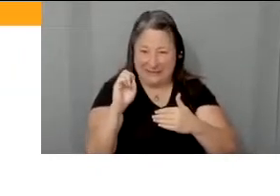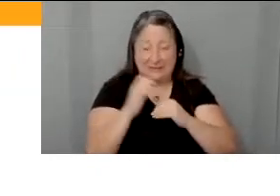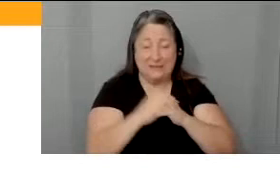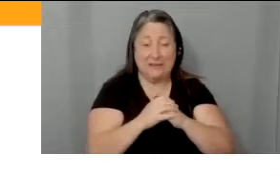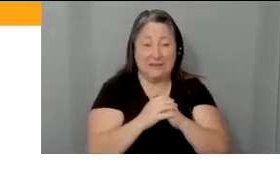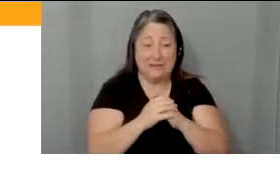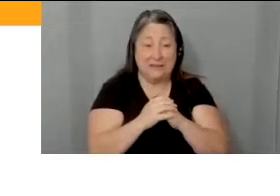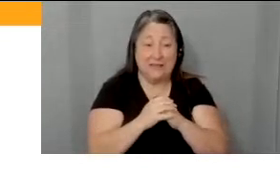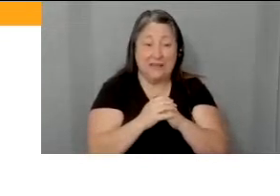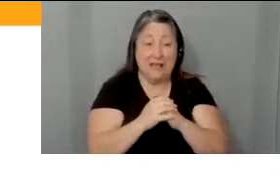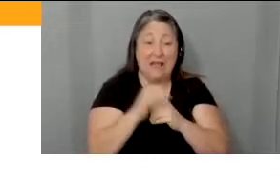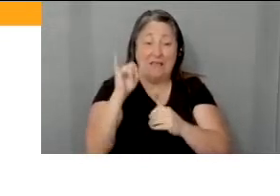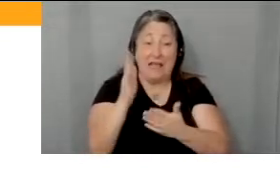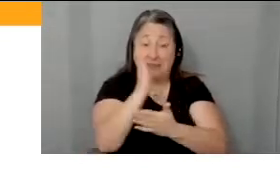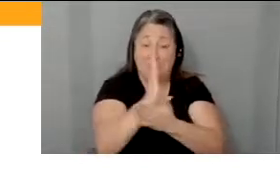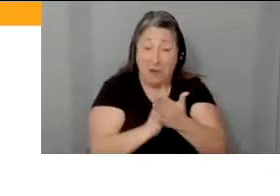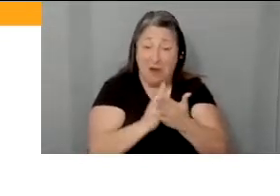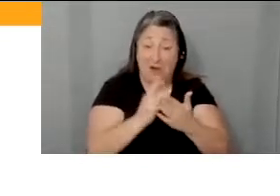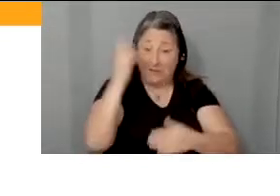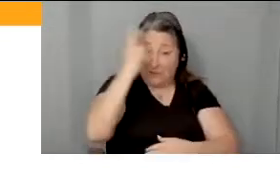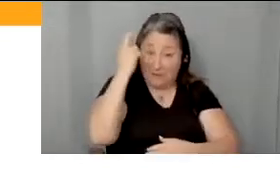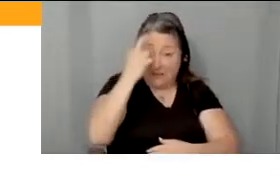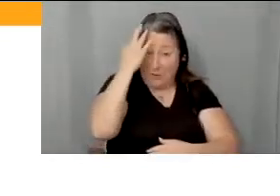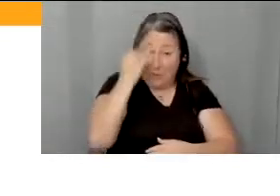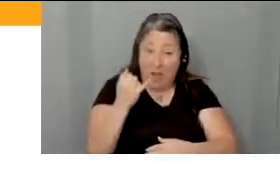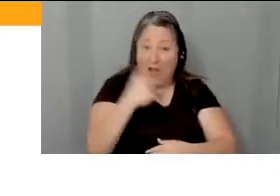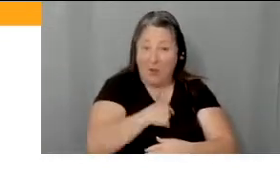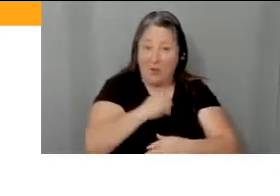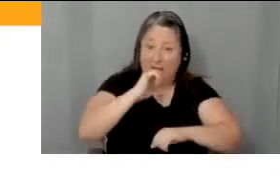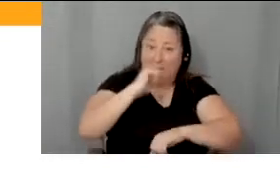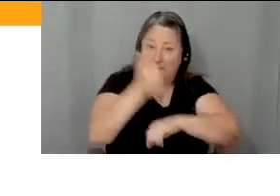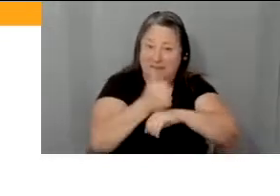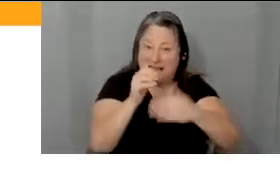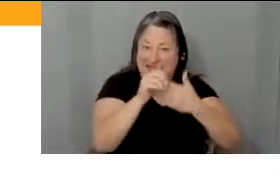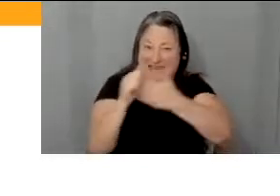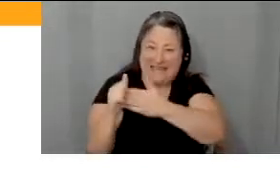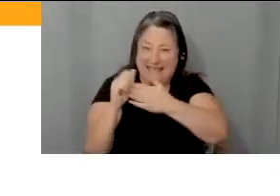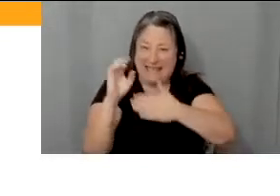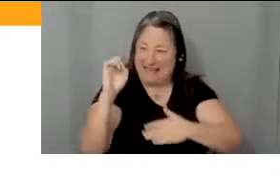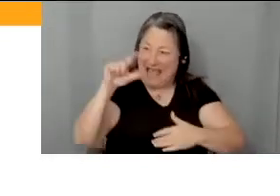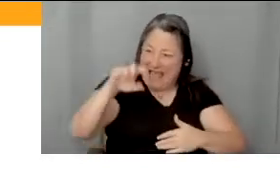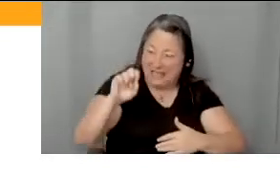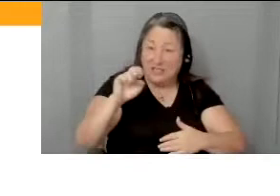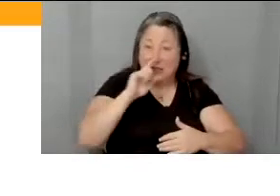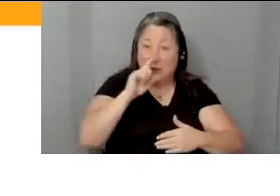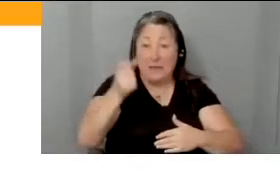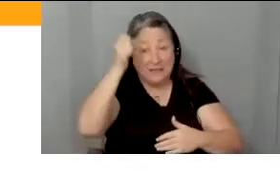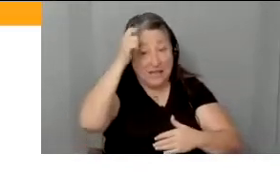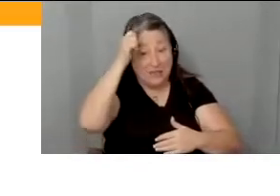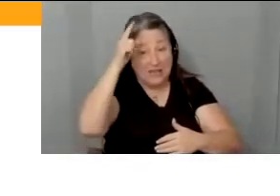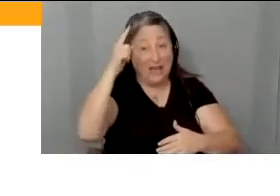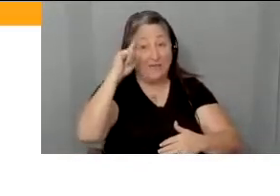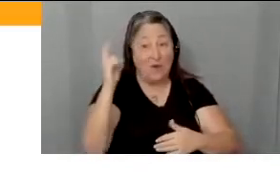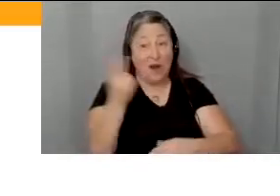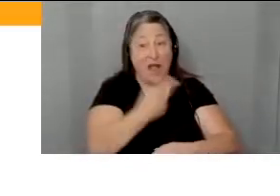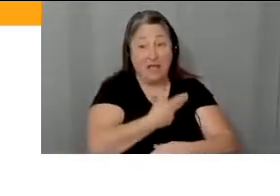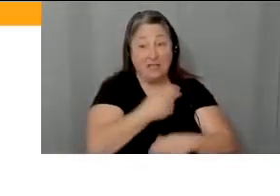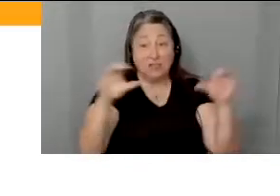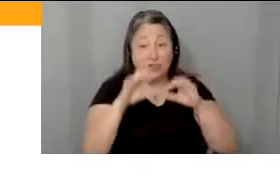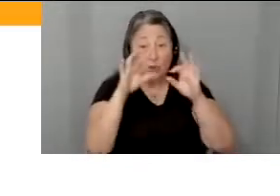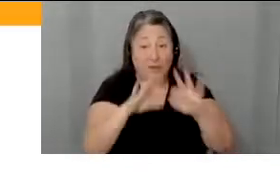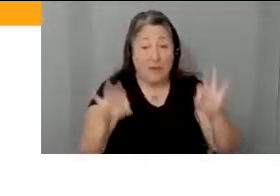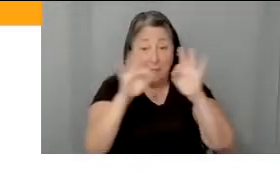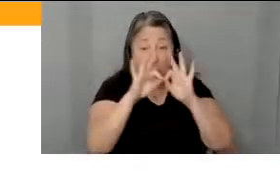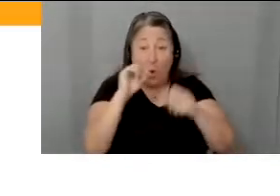is part of the reason why Leading Edge was created. There was an understanding that in order for us to do the important work of